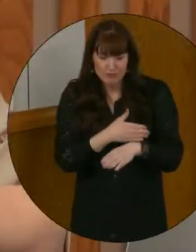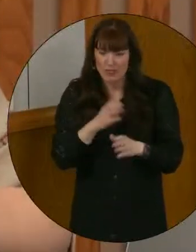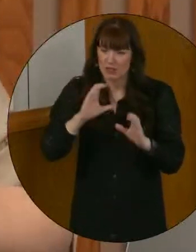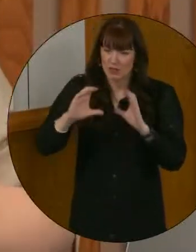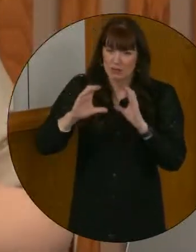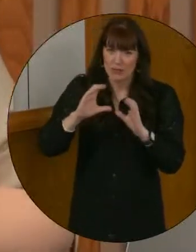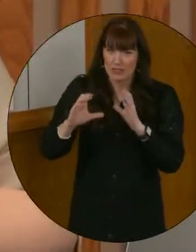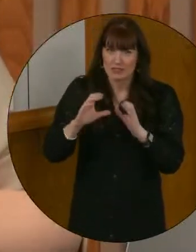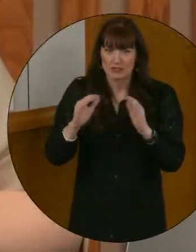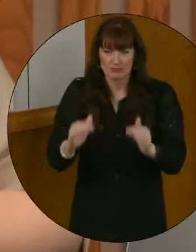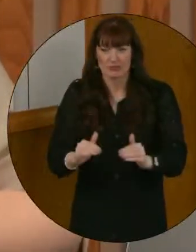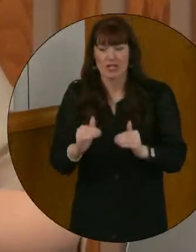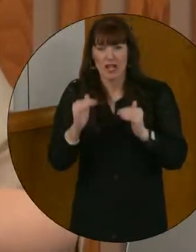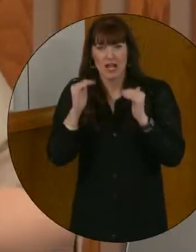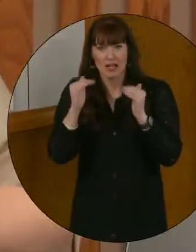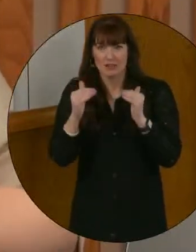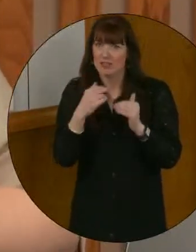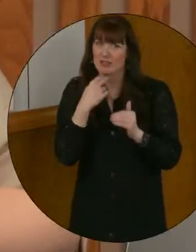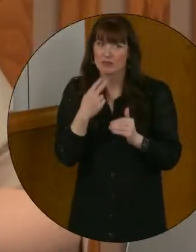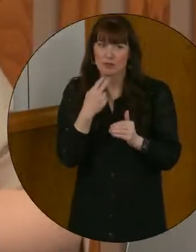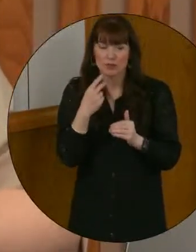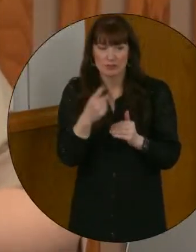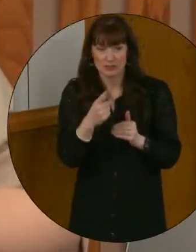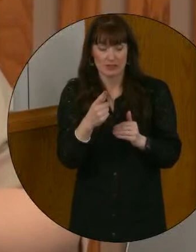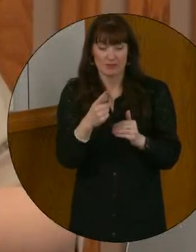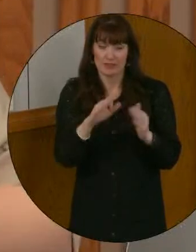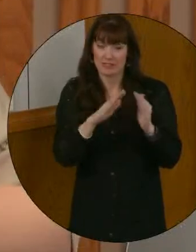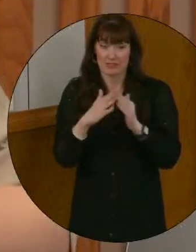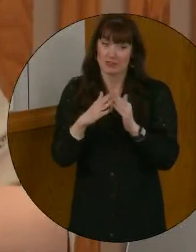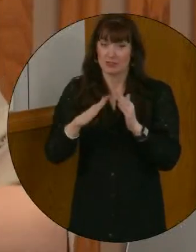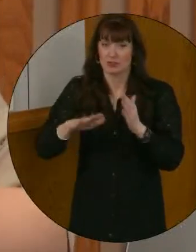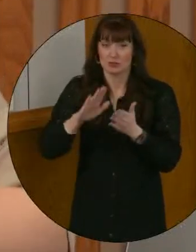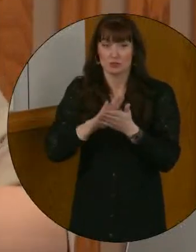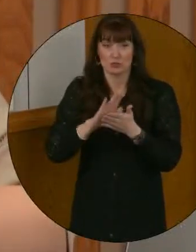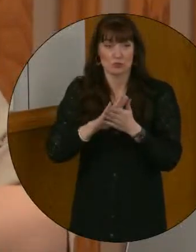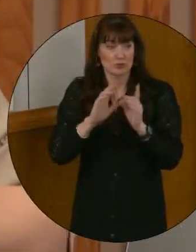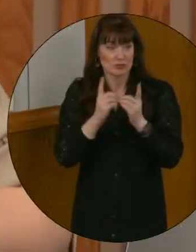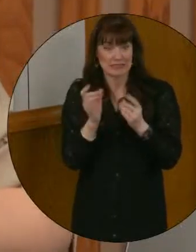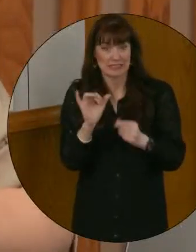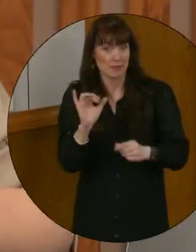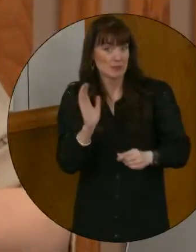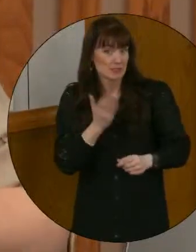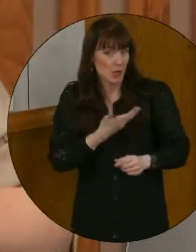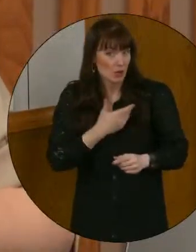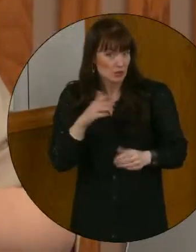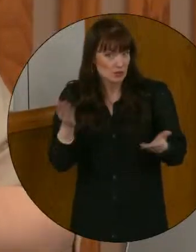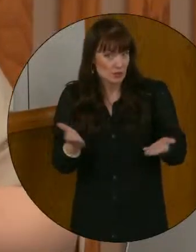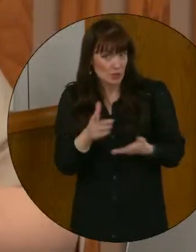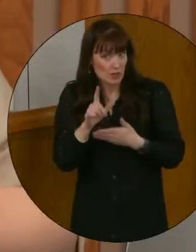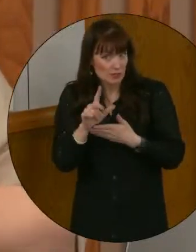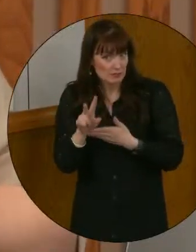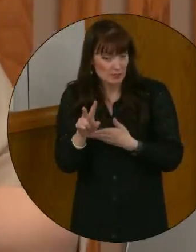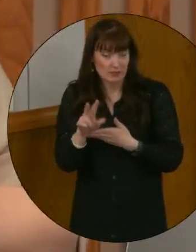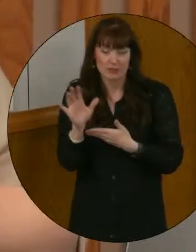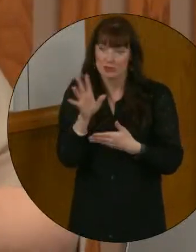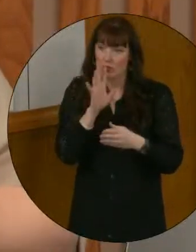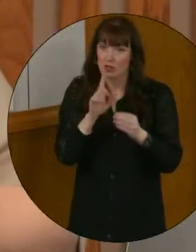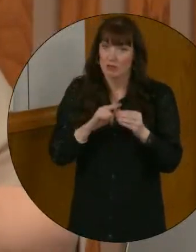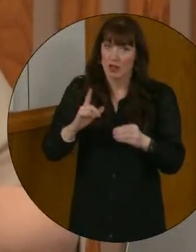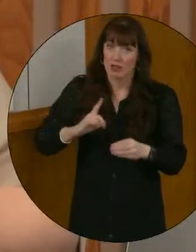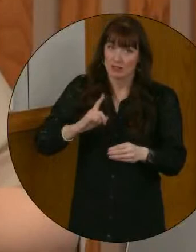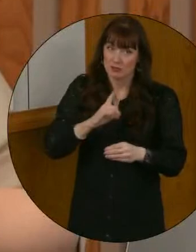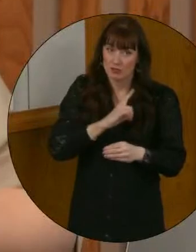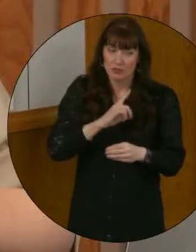communication, like elevating the voices of urban school districts and their needs like ours. They've worked on legislation